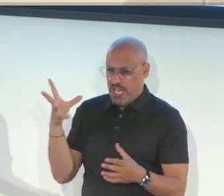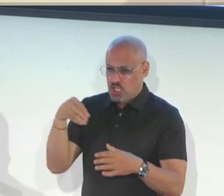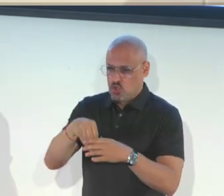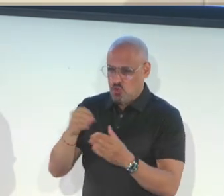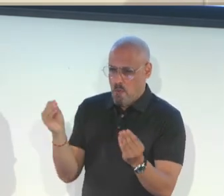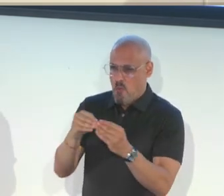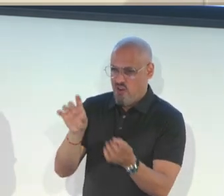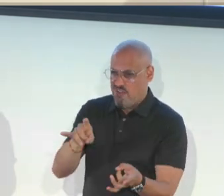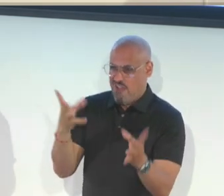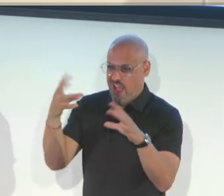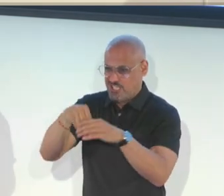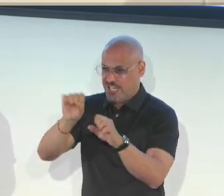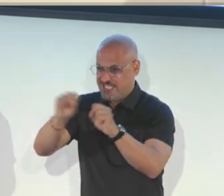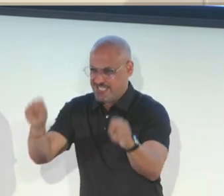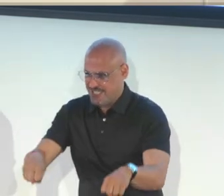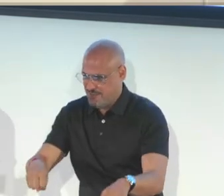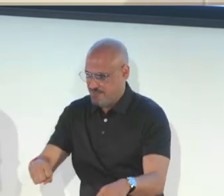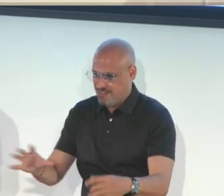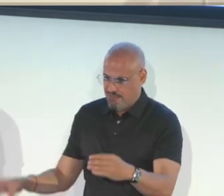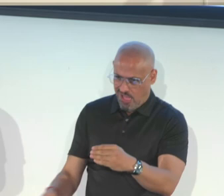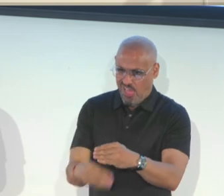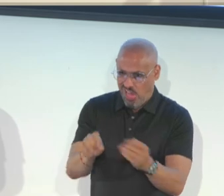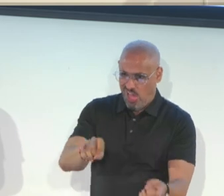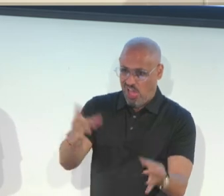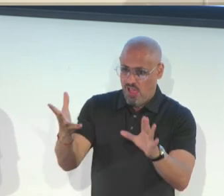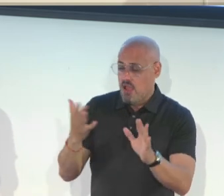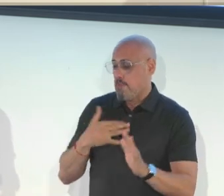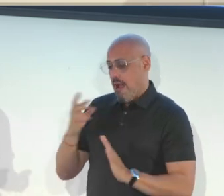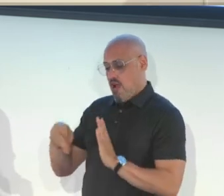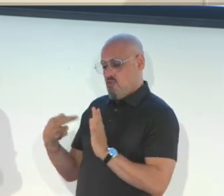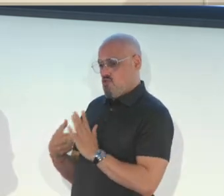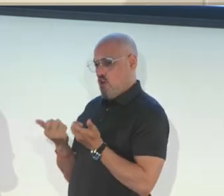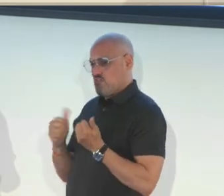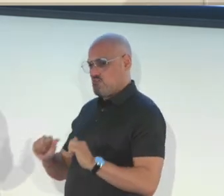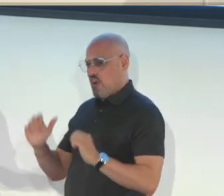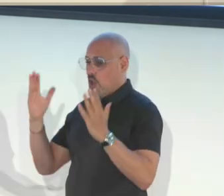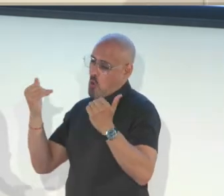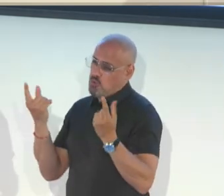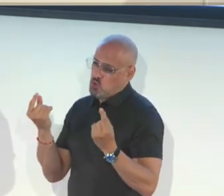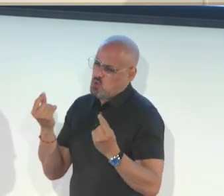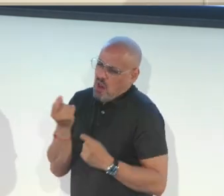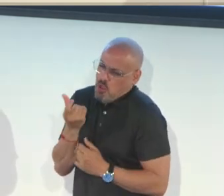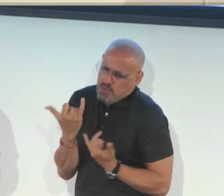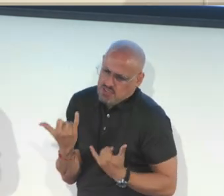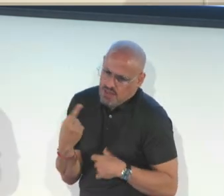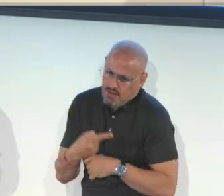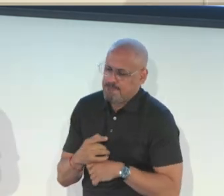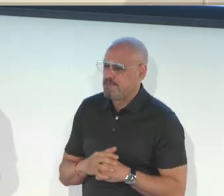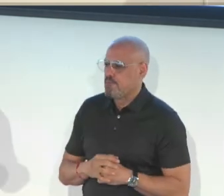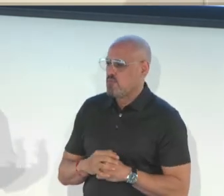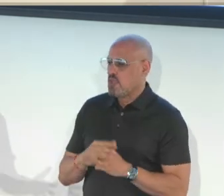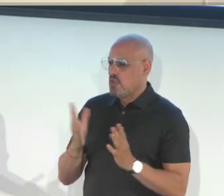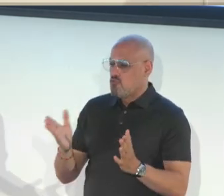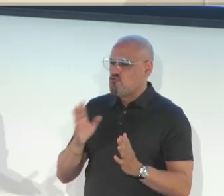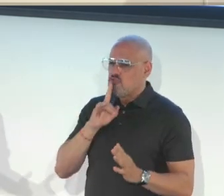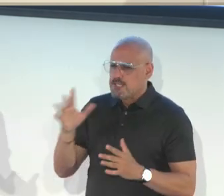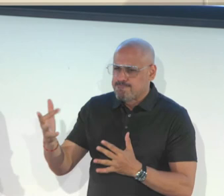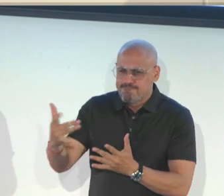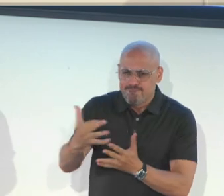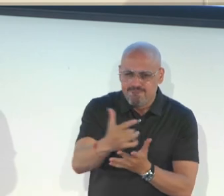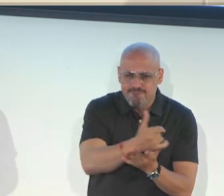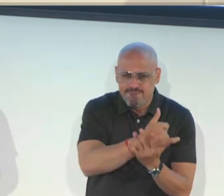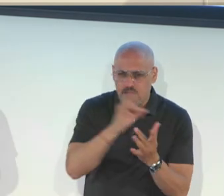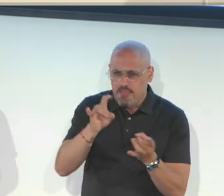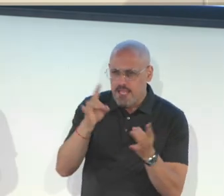a system. The role that I try to play and hope to do at least a little bit today is to rally that